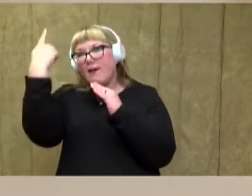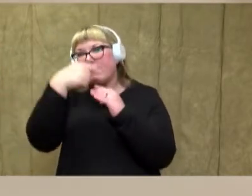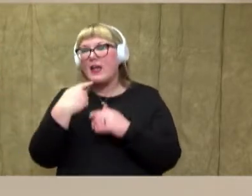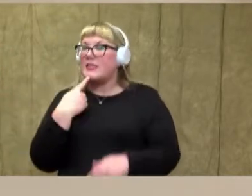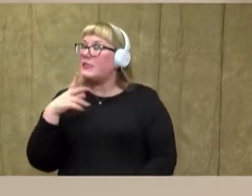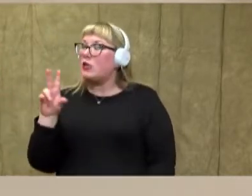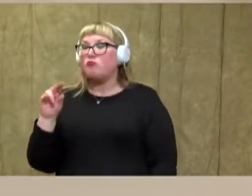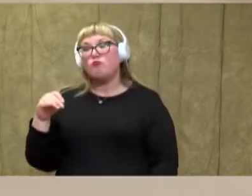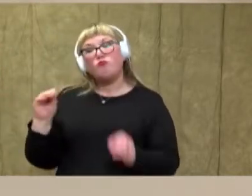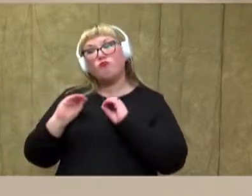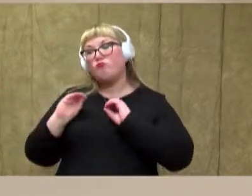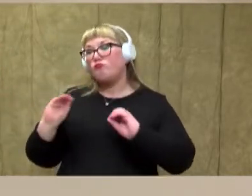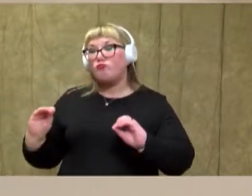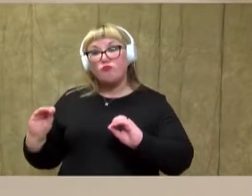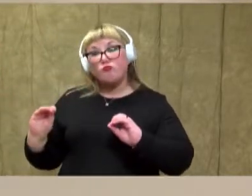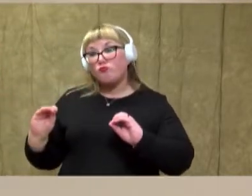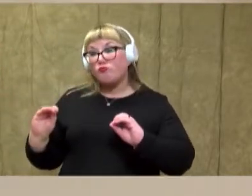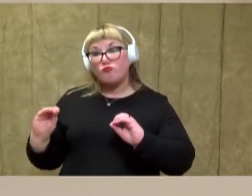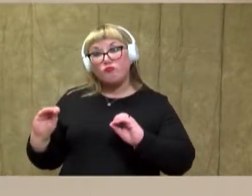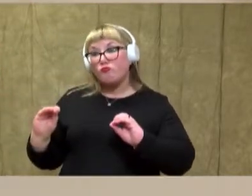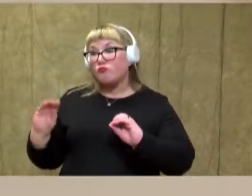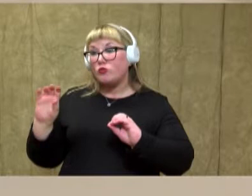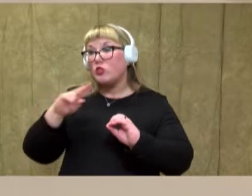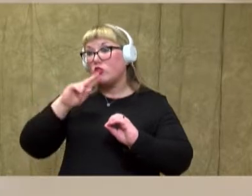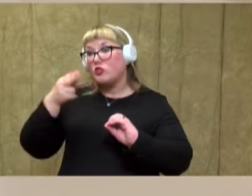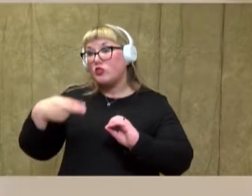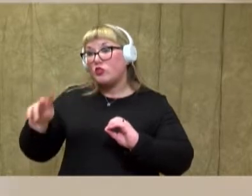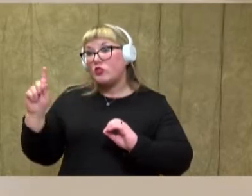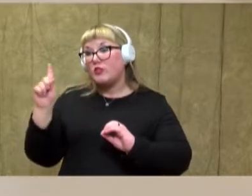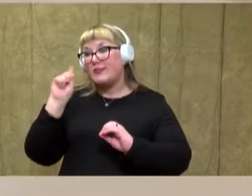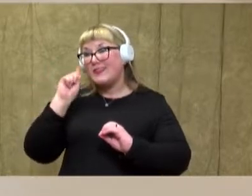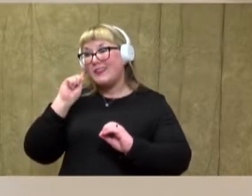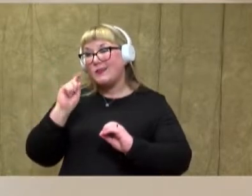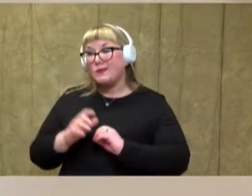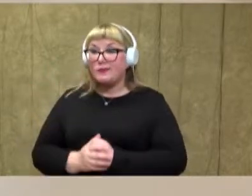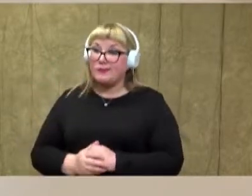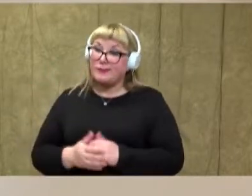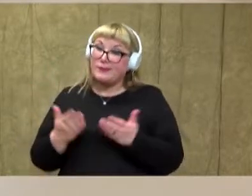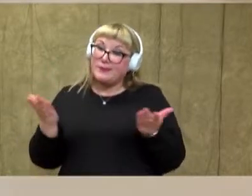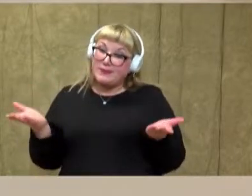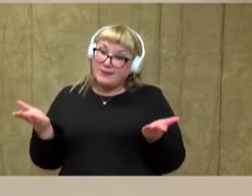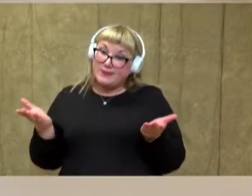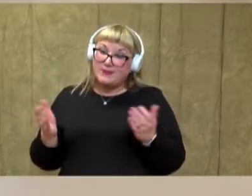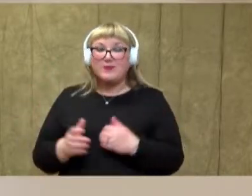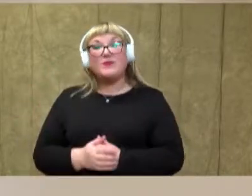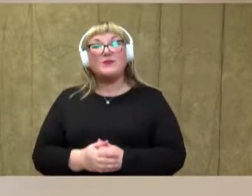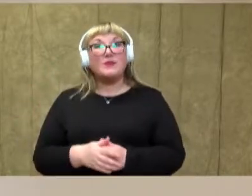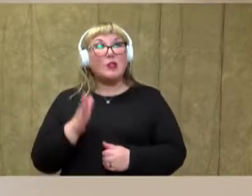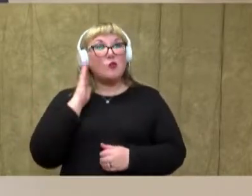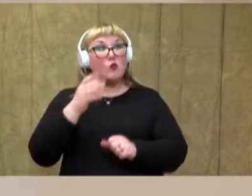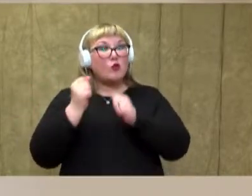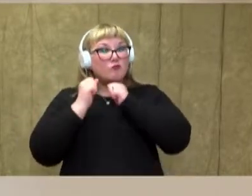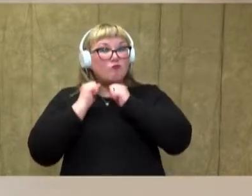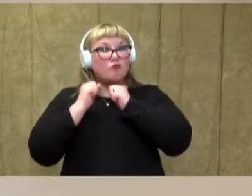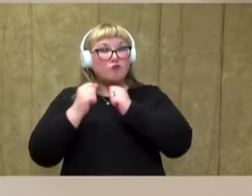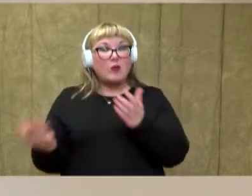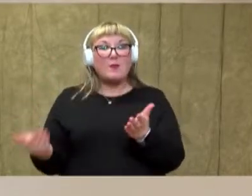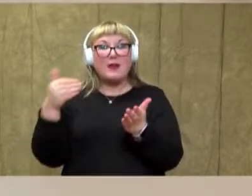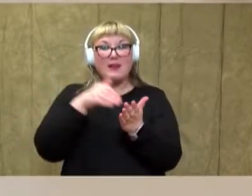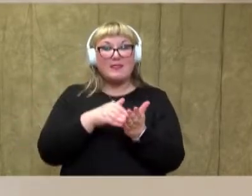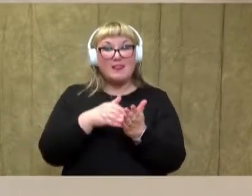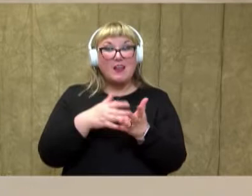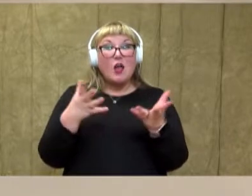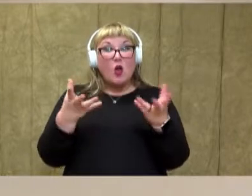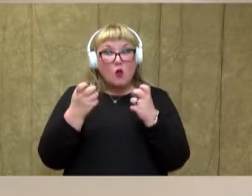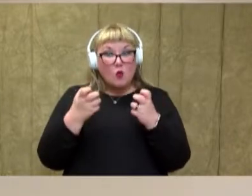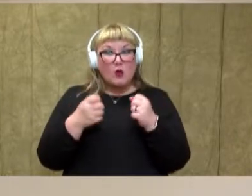no, my words do not have the sh phoneme. Wonderful job, friends. We're going to shake it up again. And this time I want you all